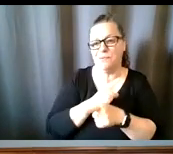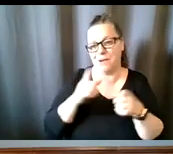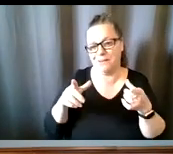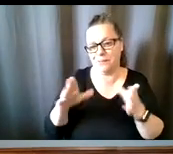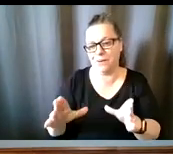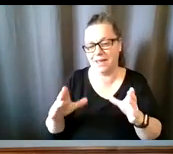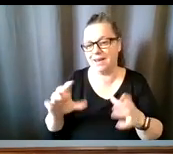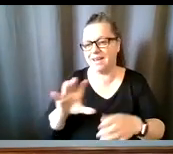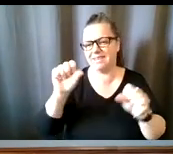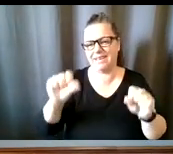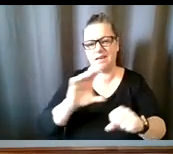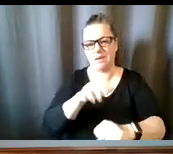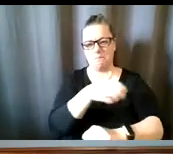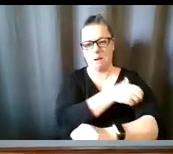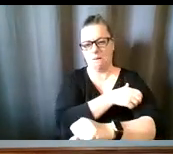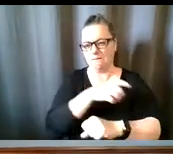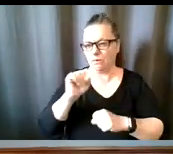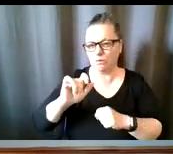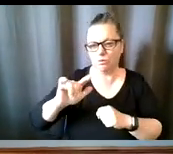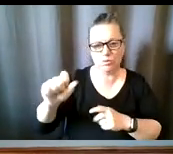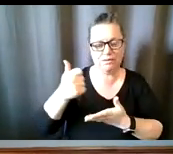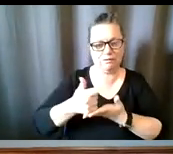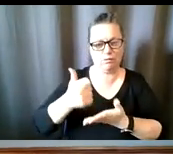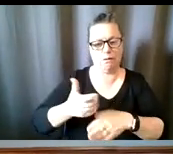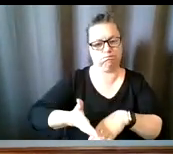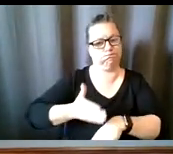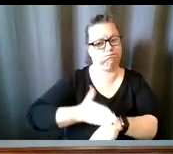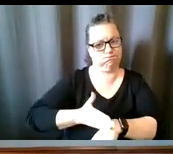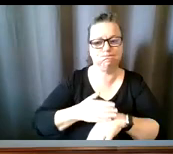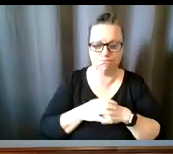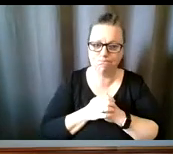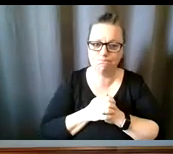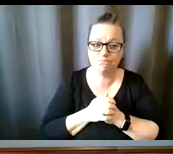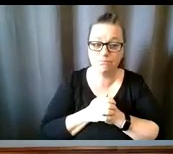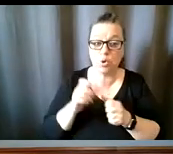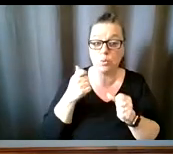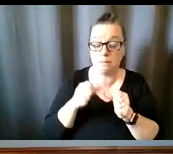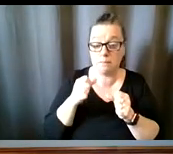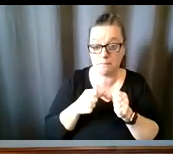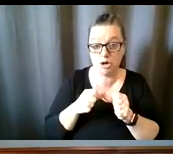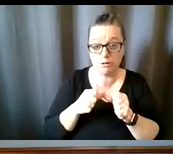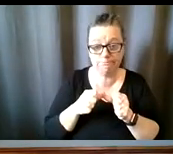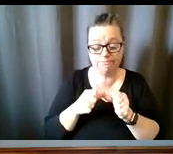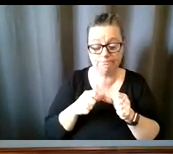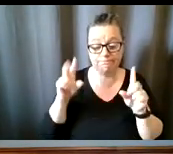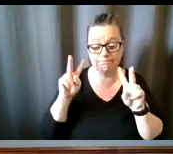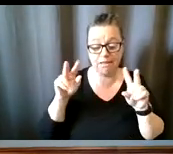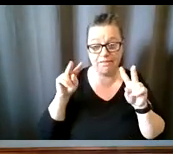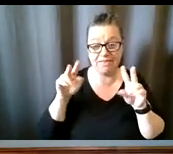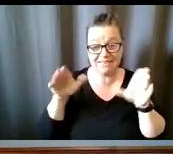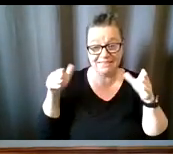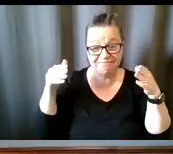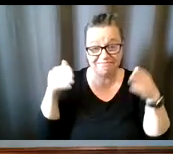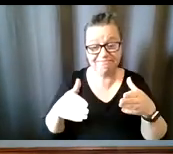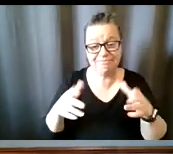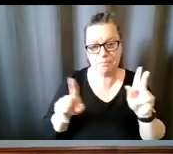it can be a powerful set of tools that can help you on your improvement journey. So I want you to remember that really all of this is about people. This was